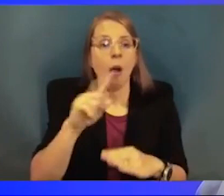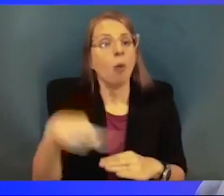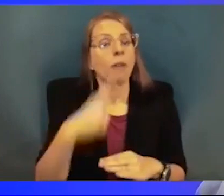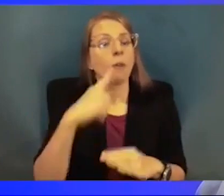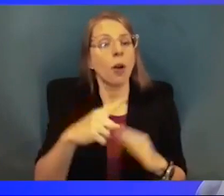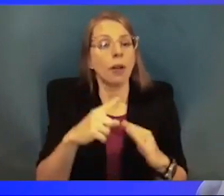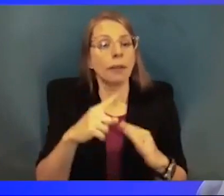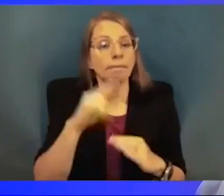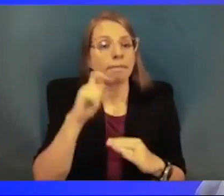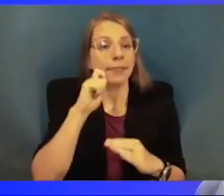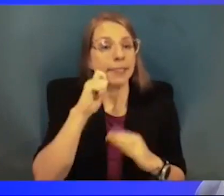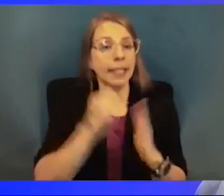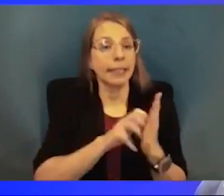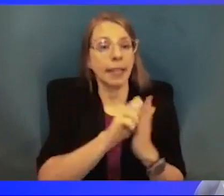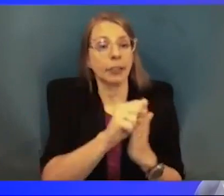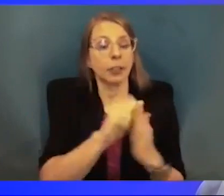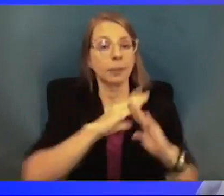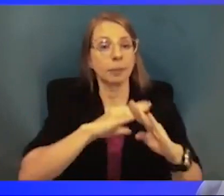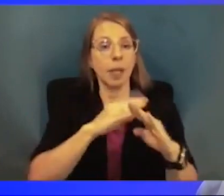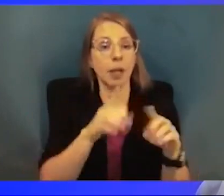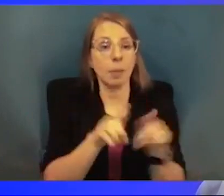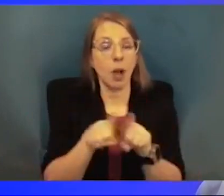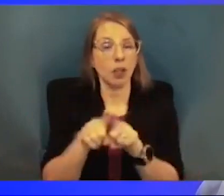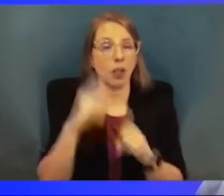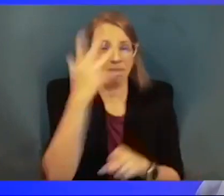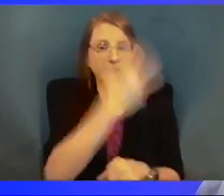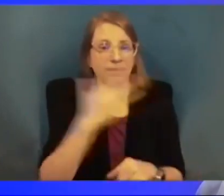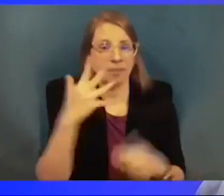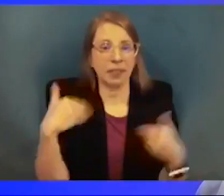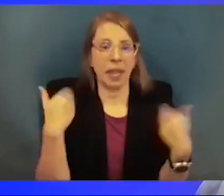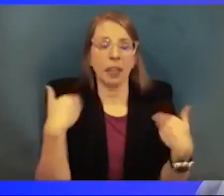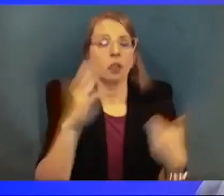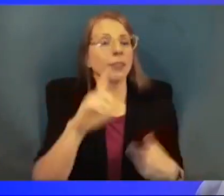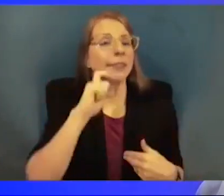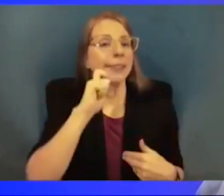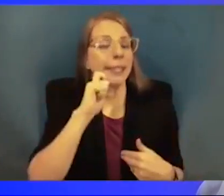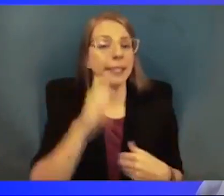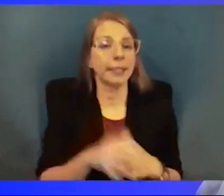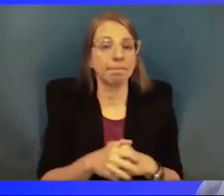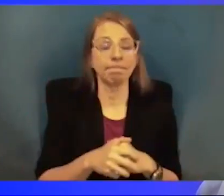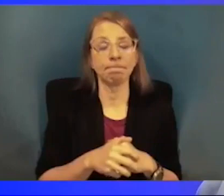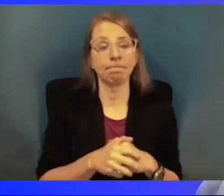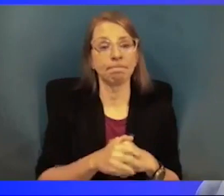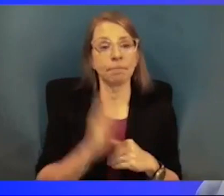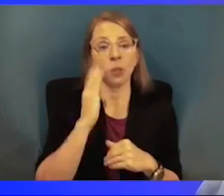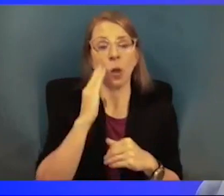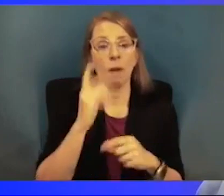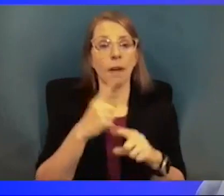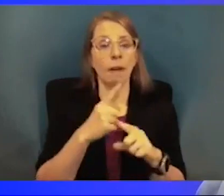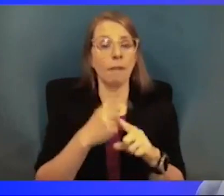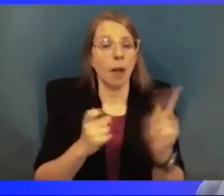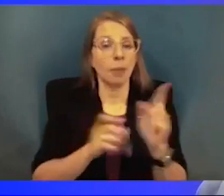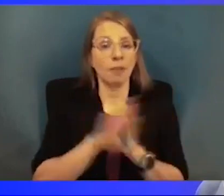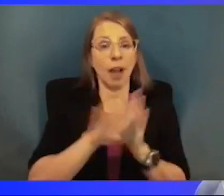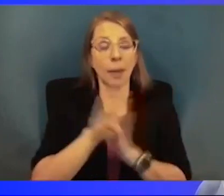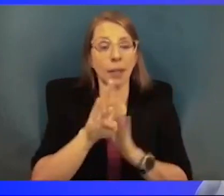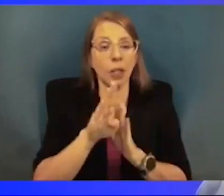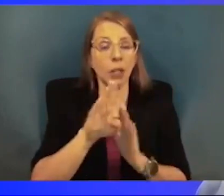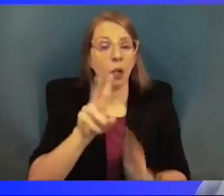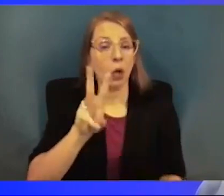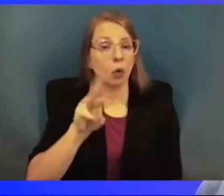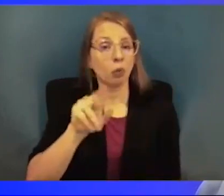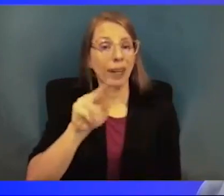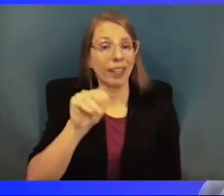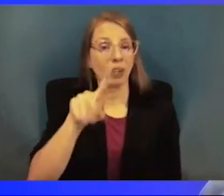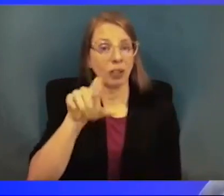you looking young, keeps your skin from developing wrinkles and sun damage. So you'll